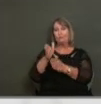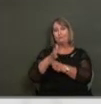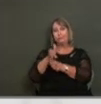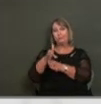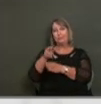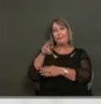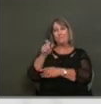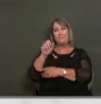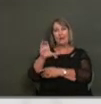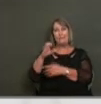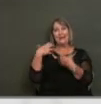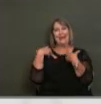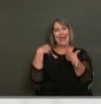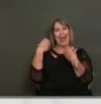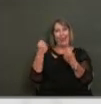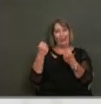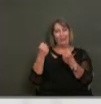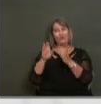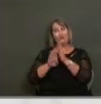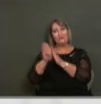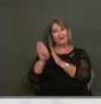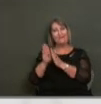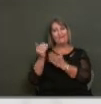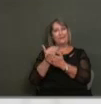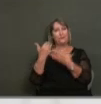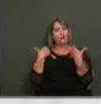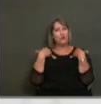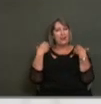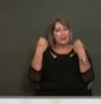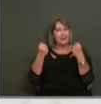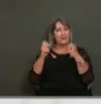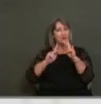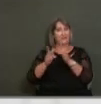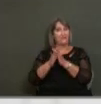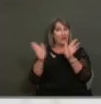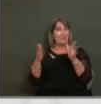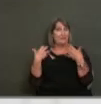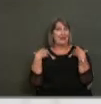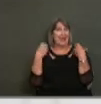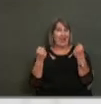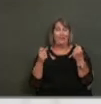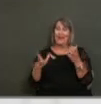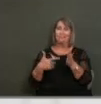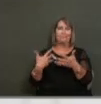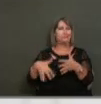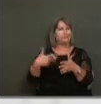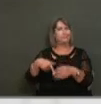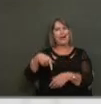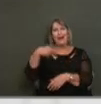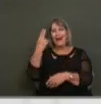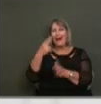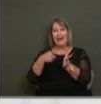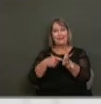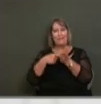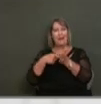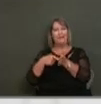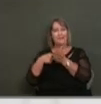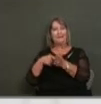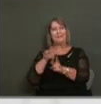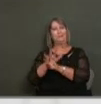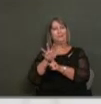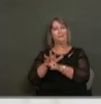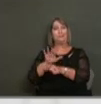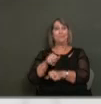next generation of public health leaders. We have experienced a high demand for those positions of work in public